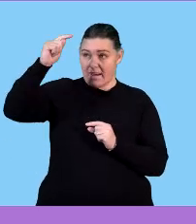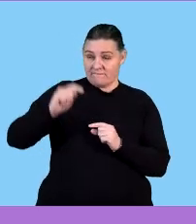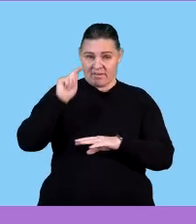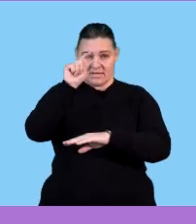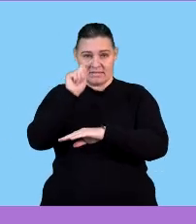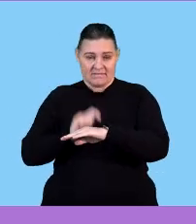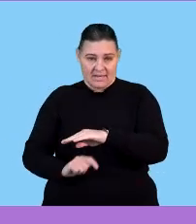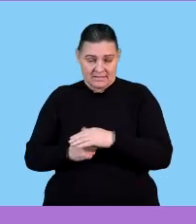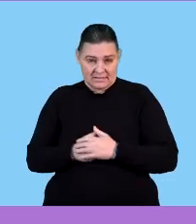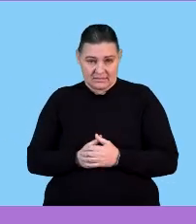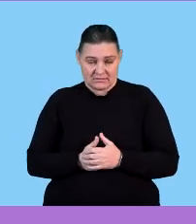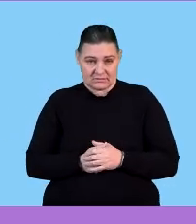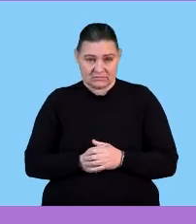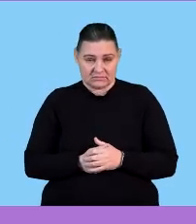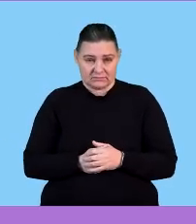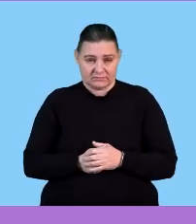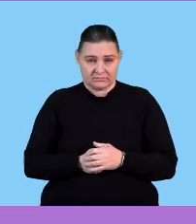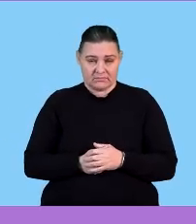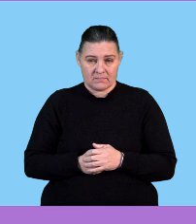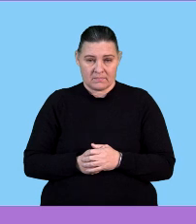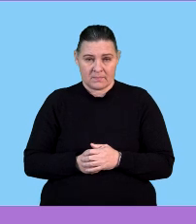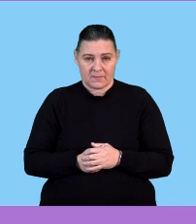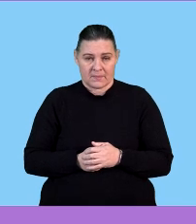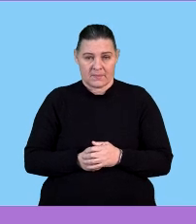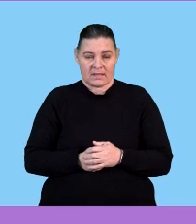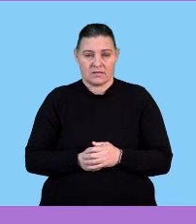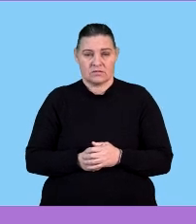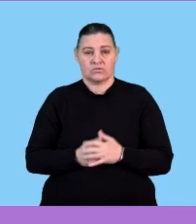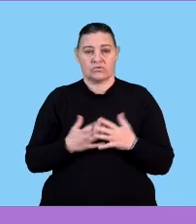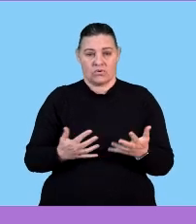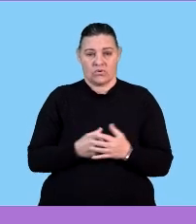above each other we divide. There we go. Let's write that in